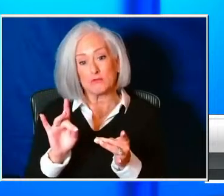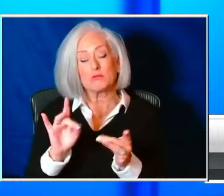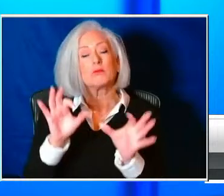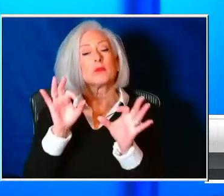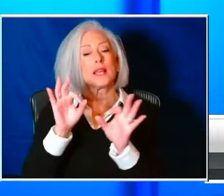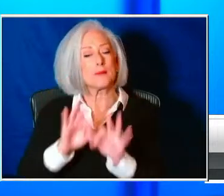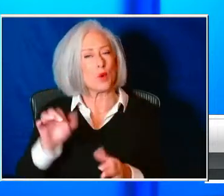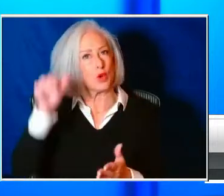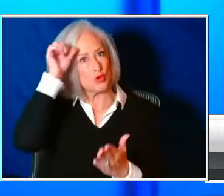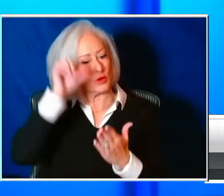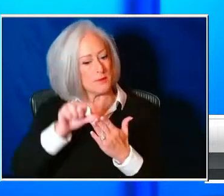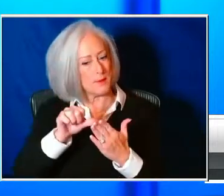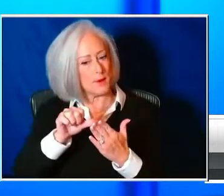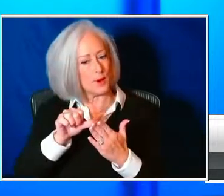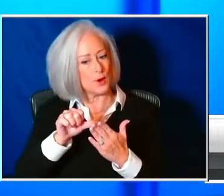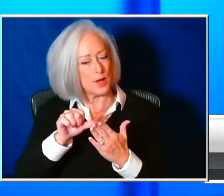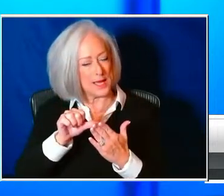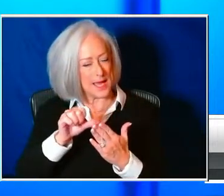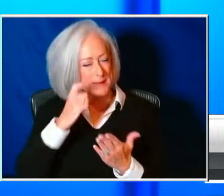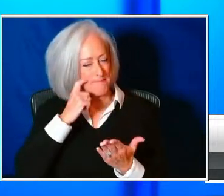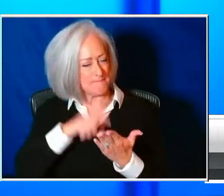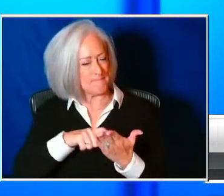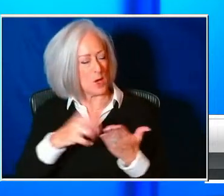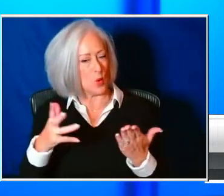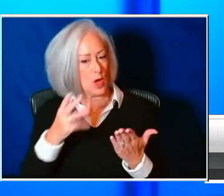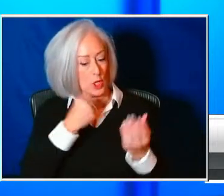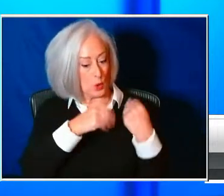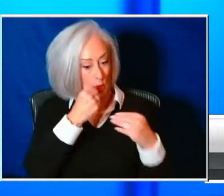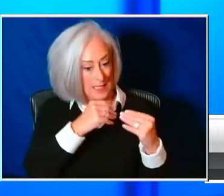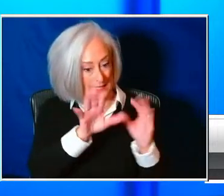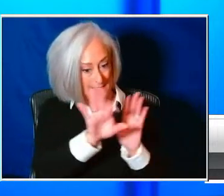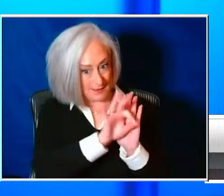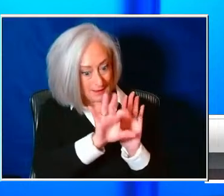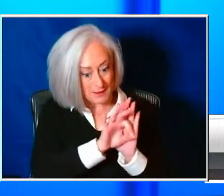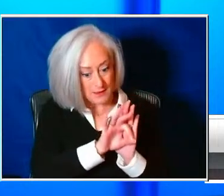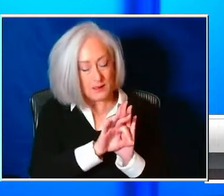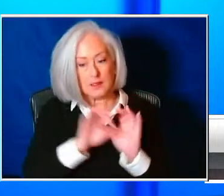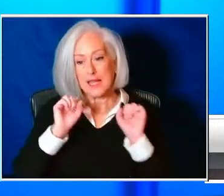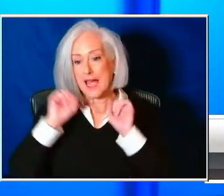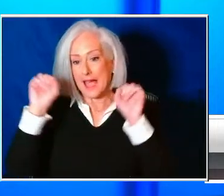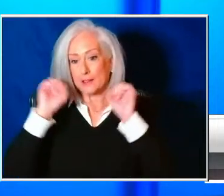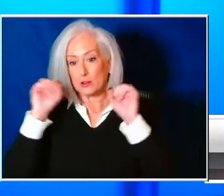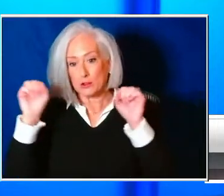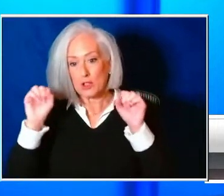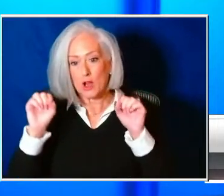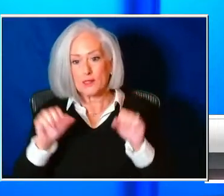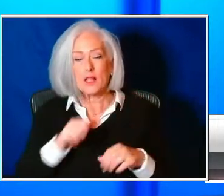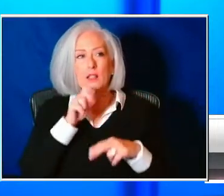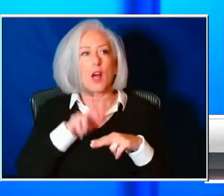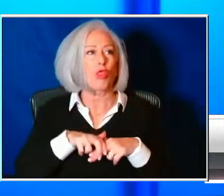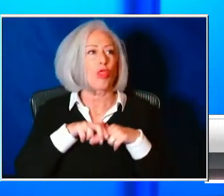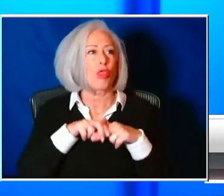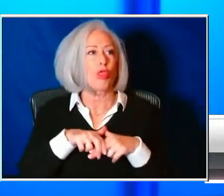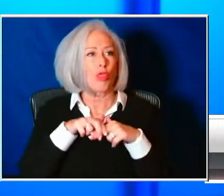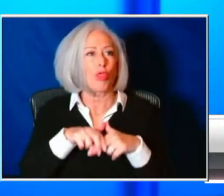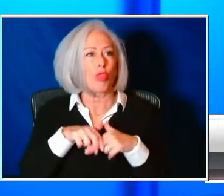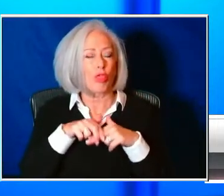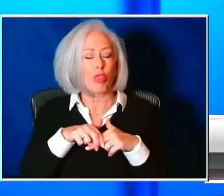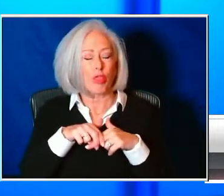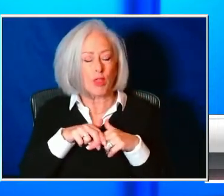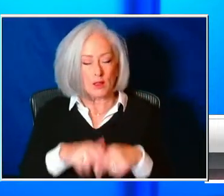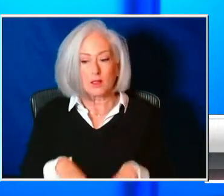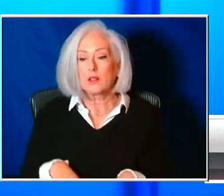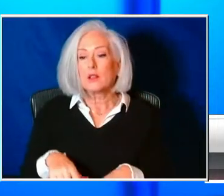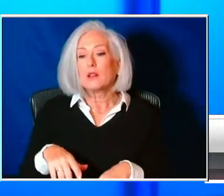you're eating, your exercise habits, or just avoiding being sedentary, not smoking, limiting sugar,